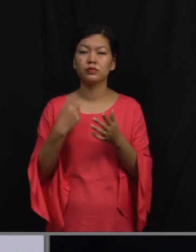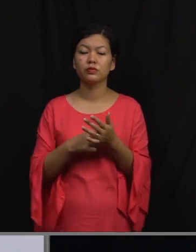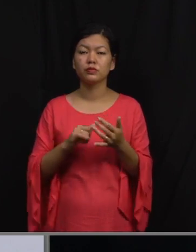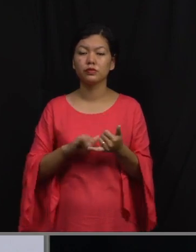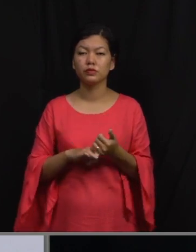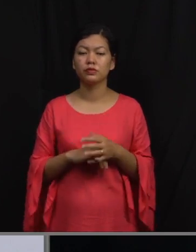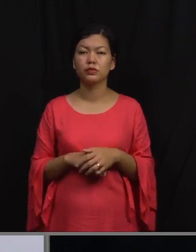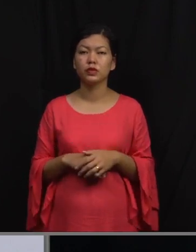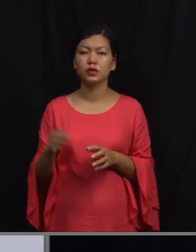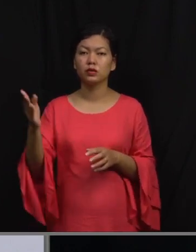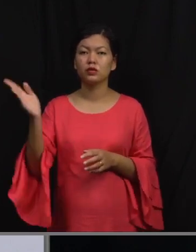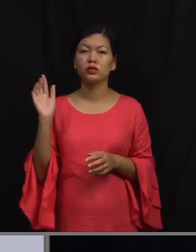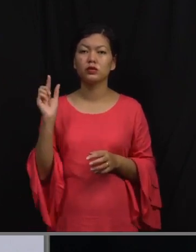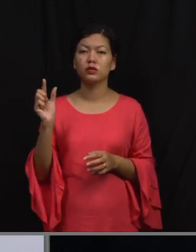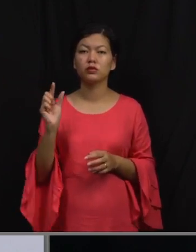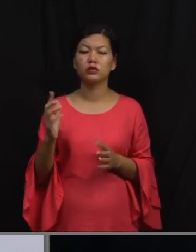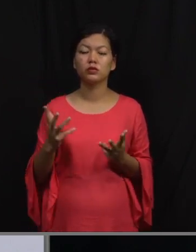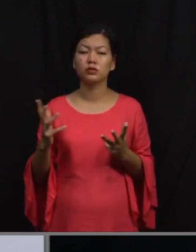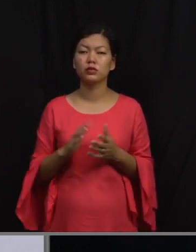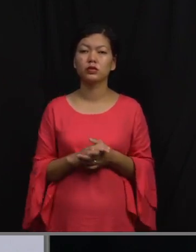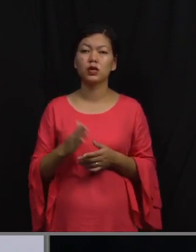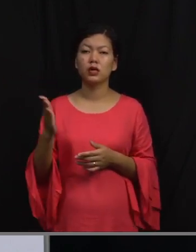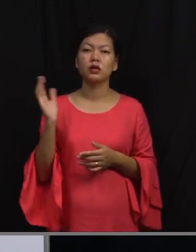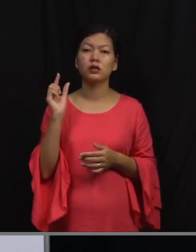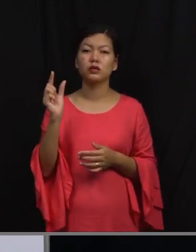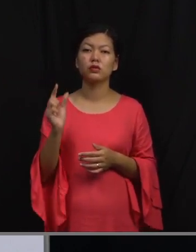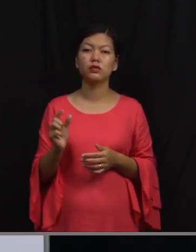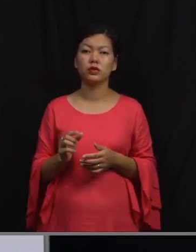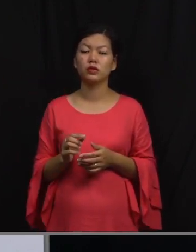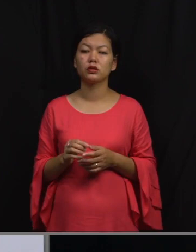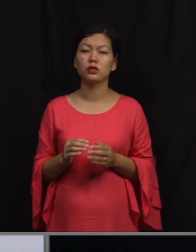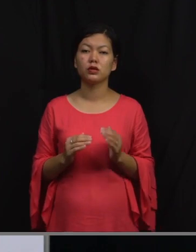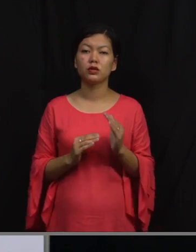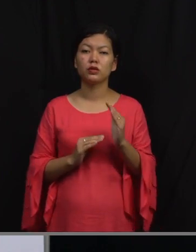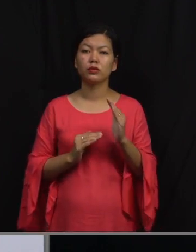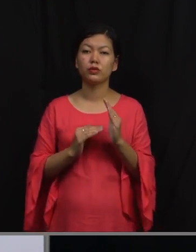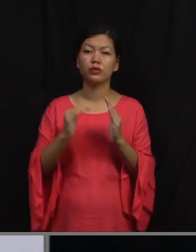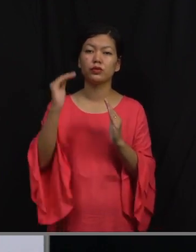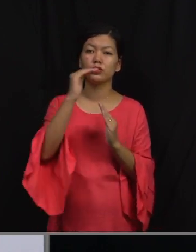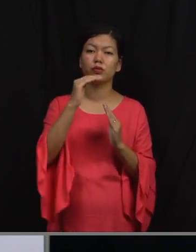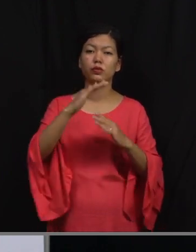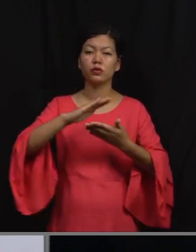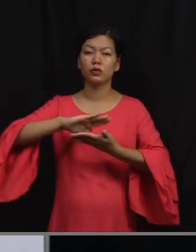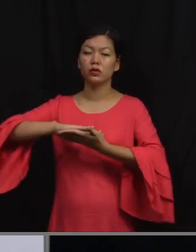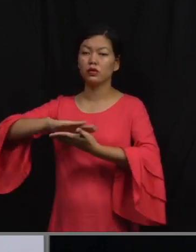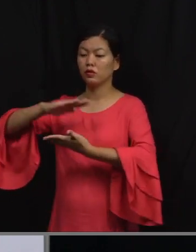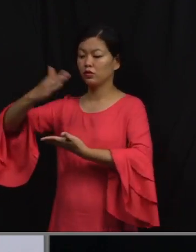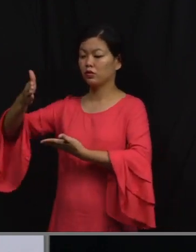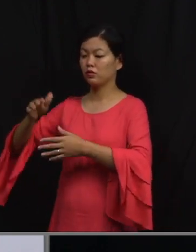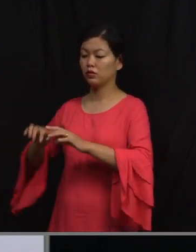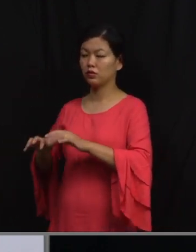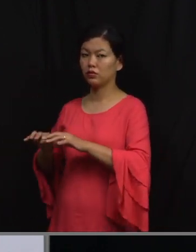Okay, when I say semiconductors, okay, the semiconductors which give rise to the computer revolution, right.